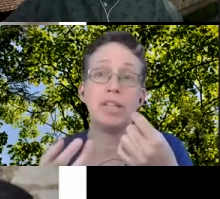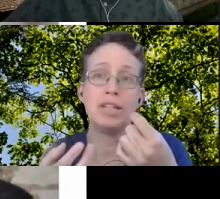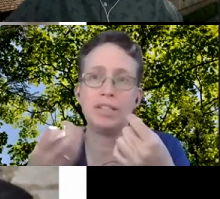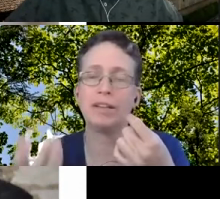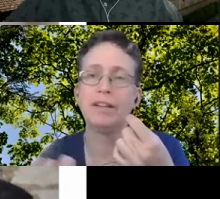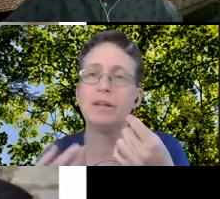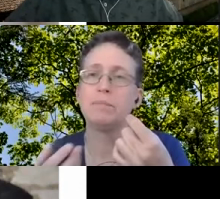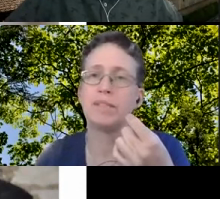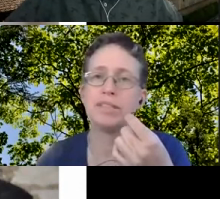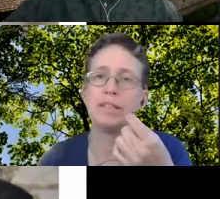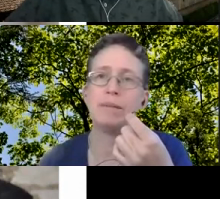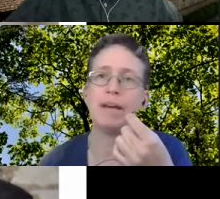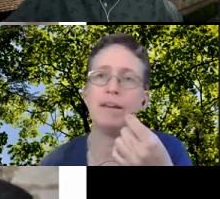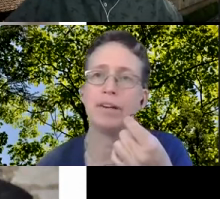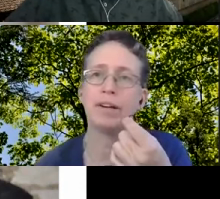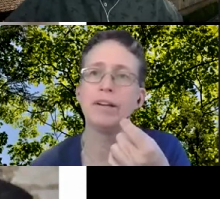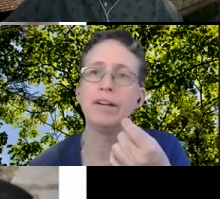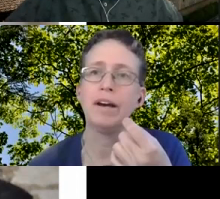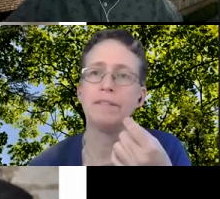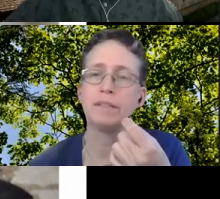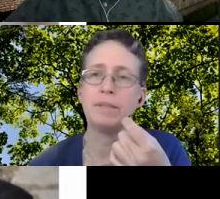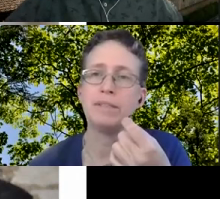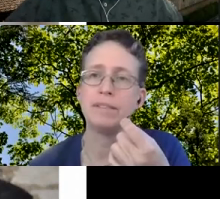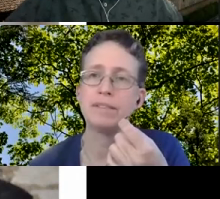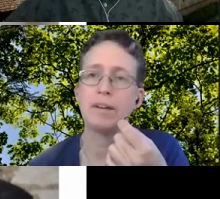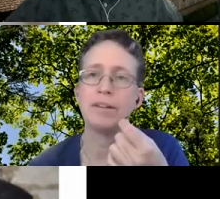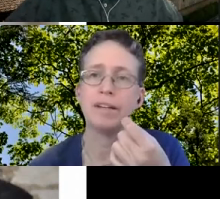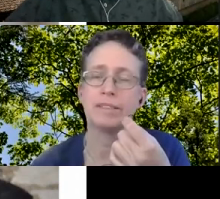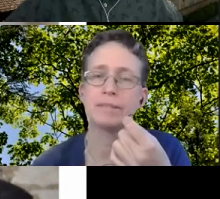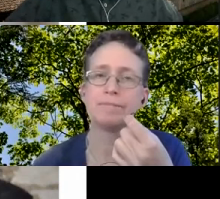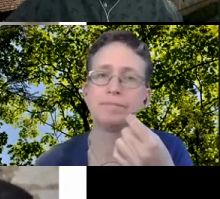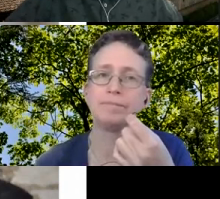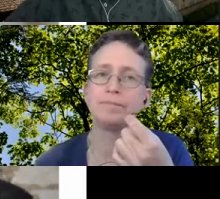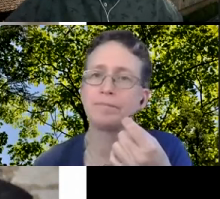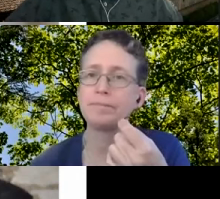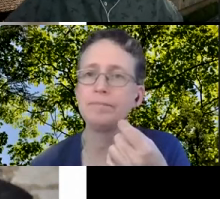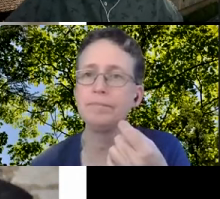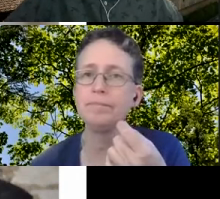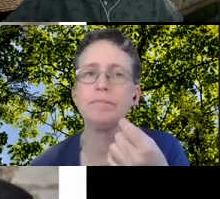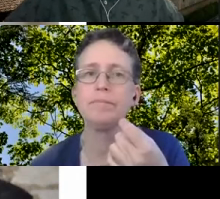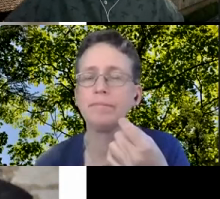sort of changing potentially the behavior of the species around us.